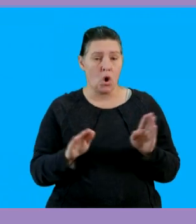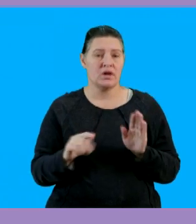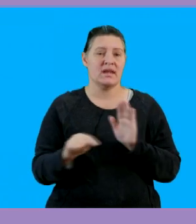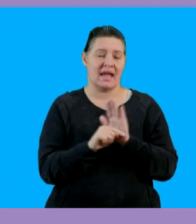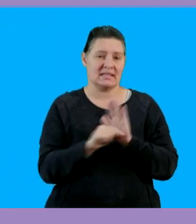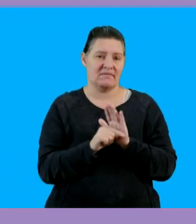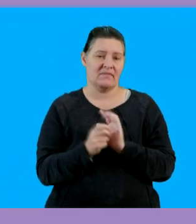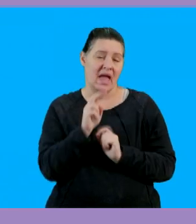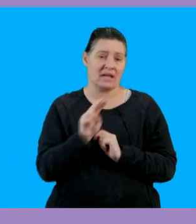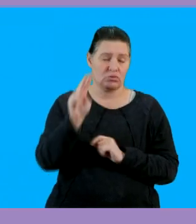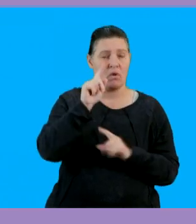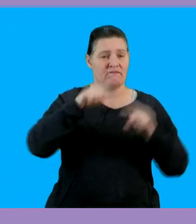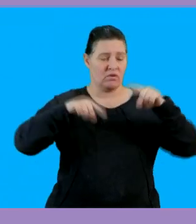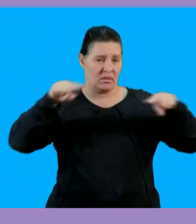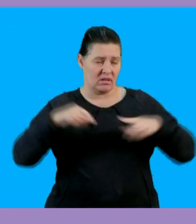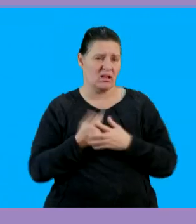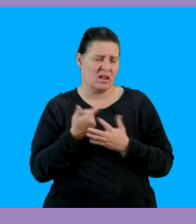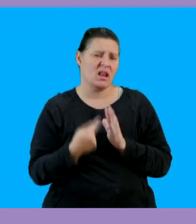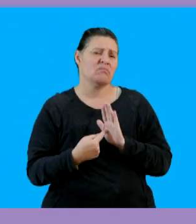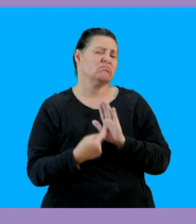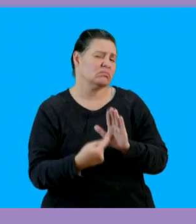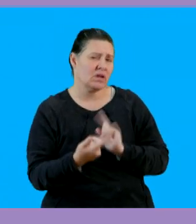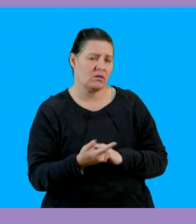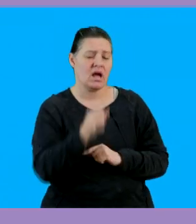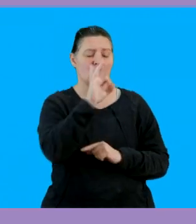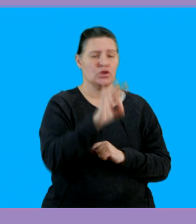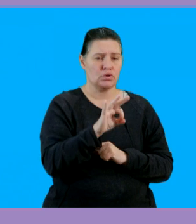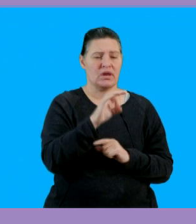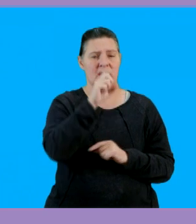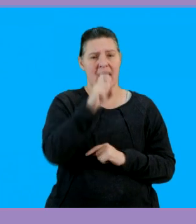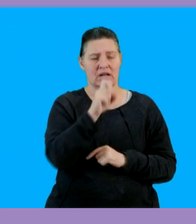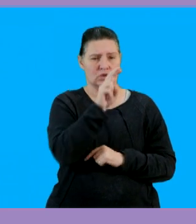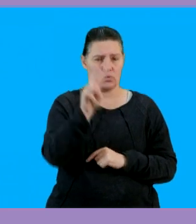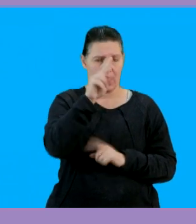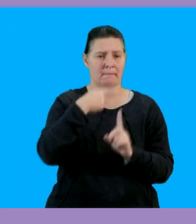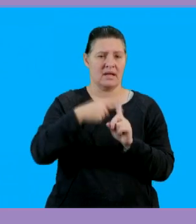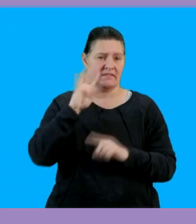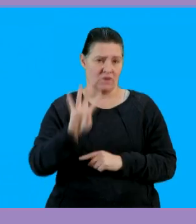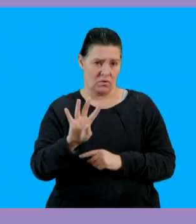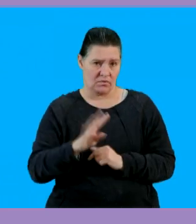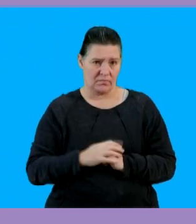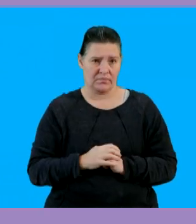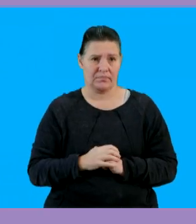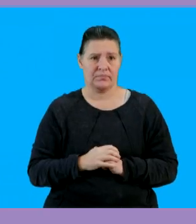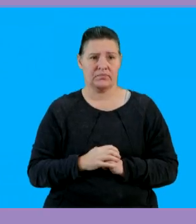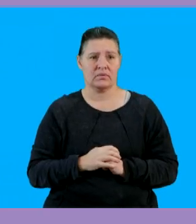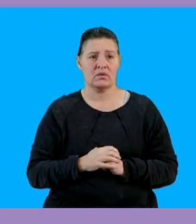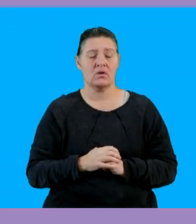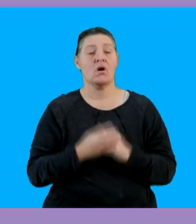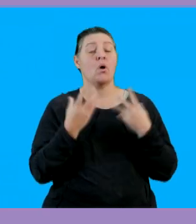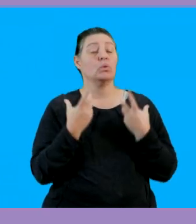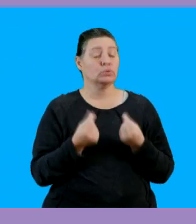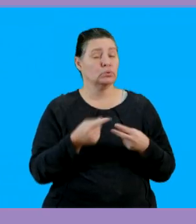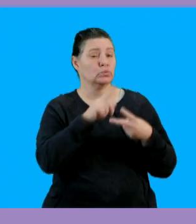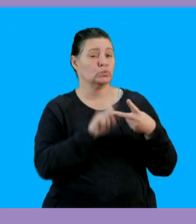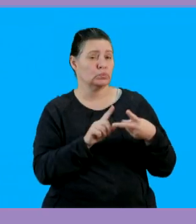non-negative exponents of the variables. An example of this is 3x squared plus 4, right? And then we